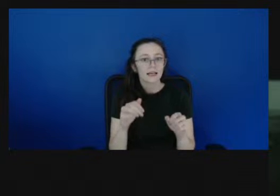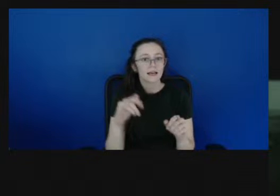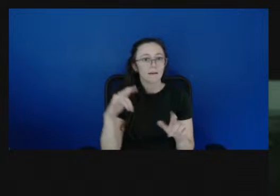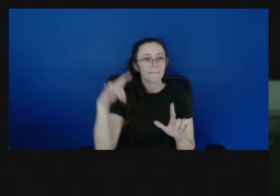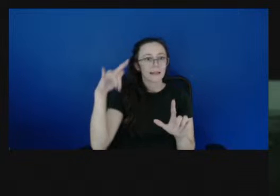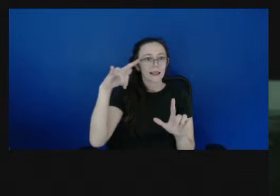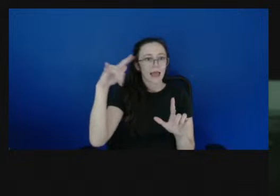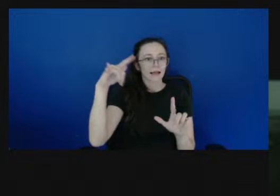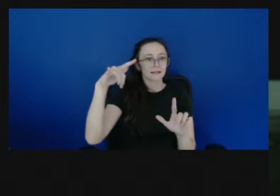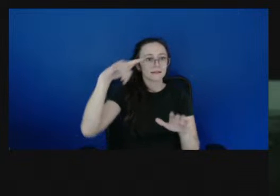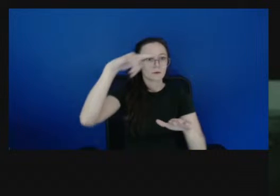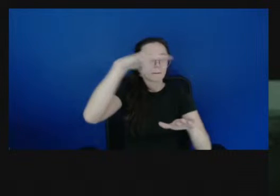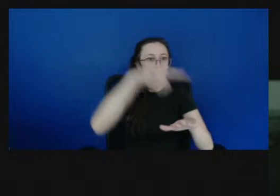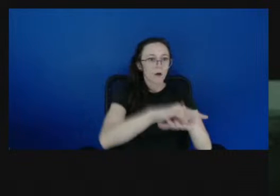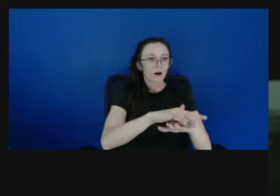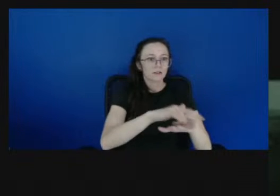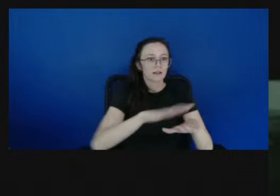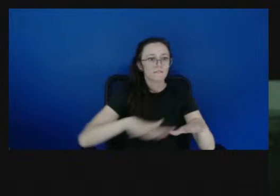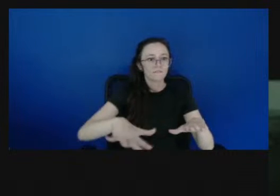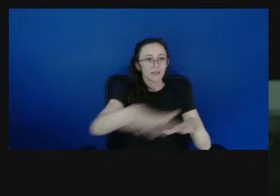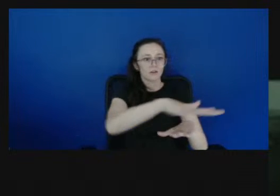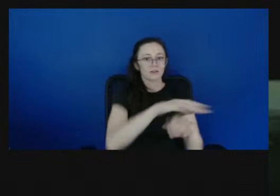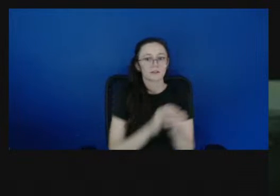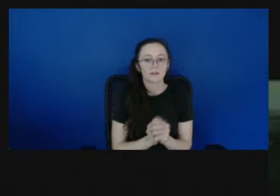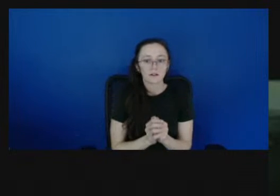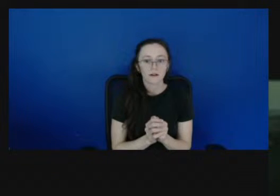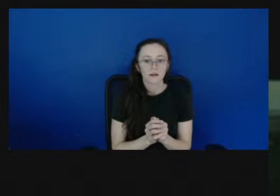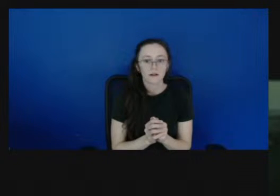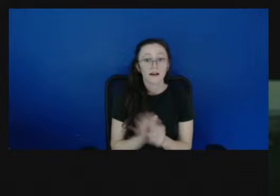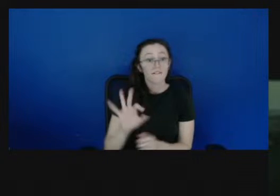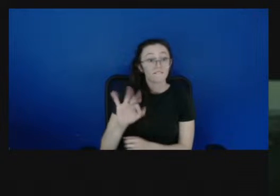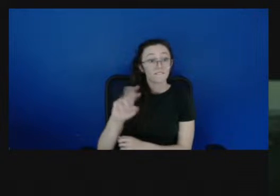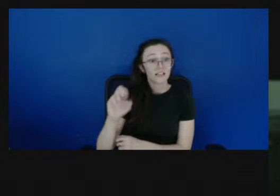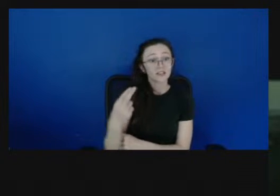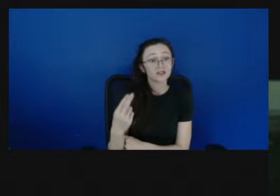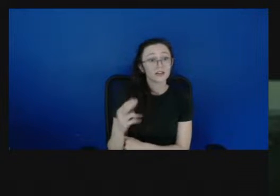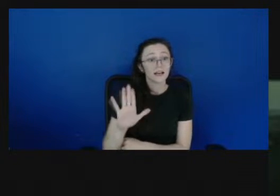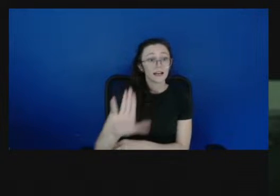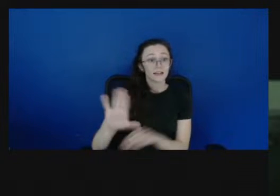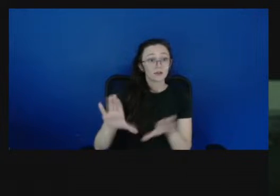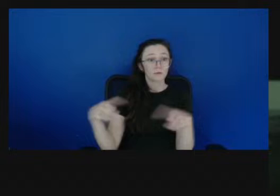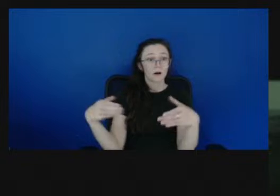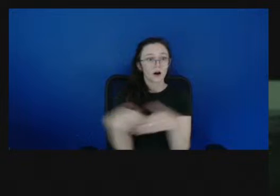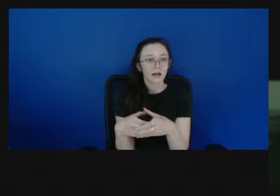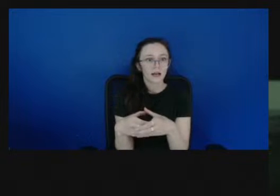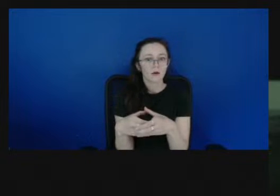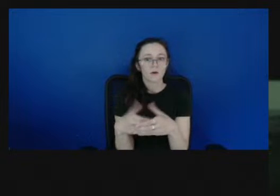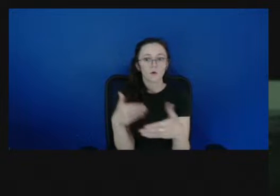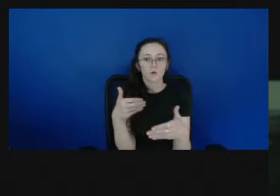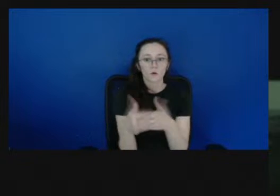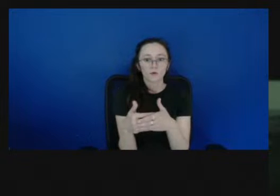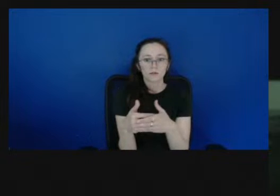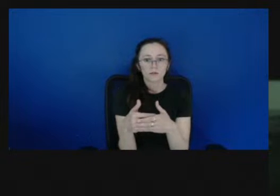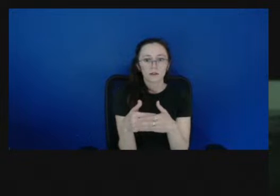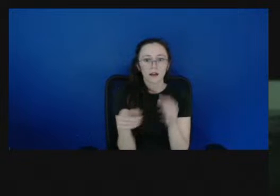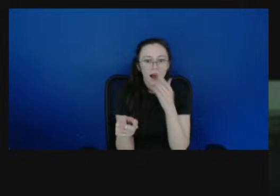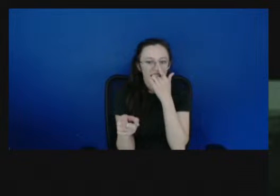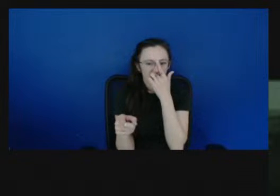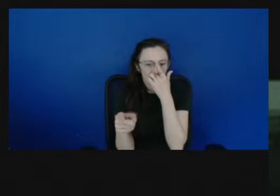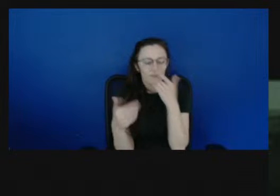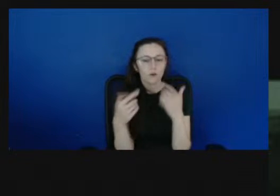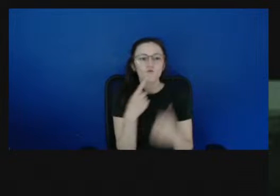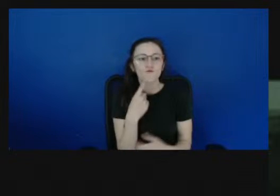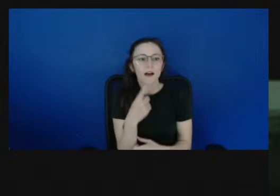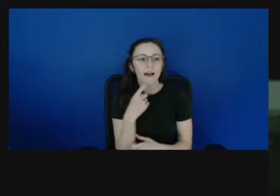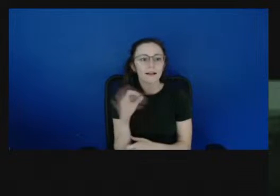there. Finch and most members of his party were at the far edge of Sandspit. I put a tiny red dot over on that side